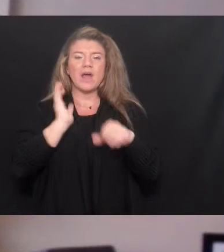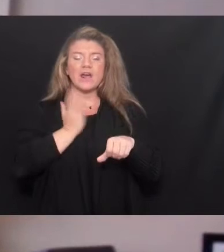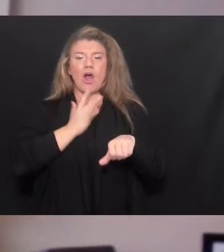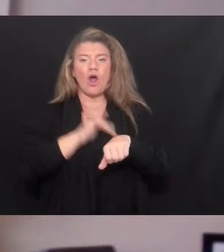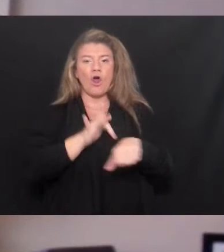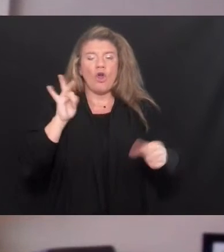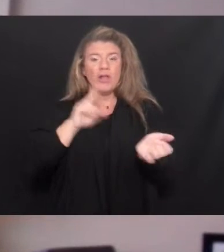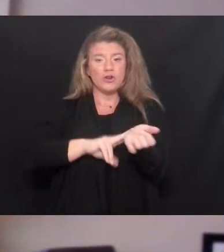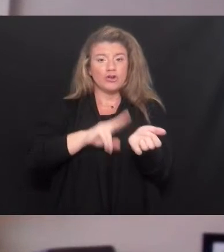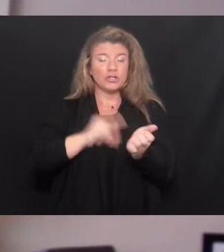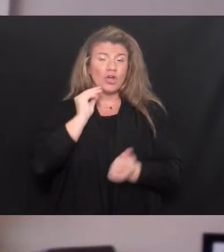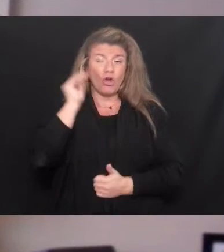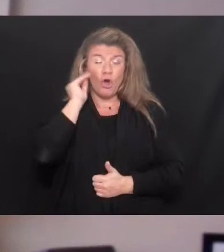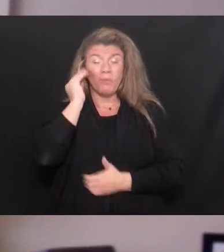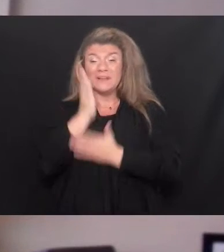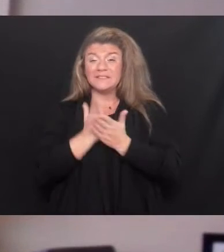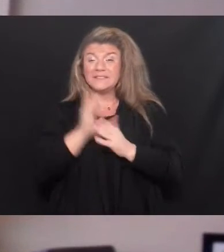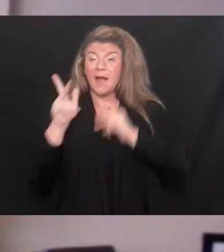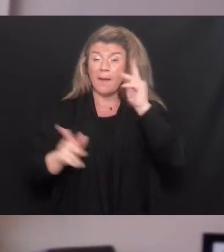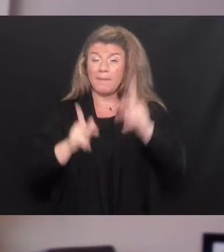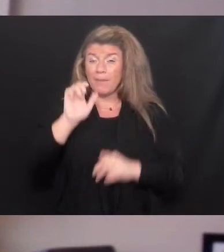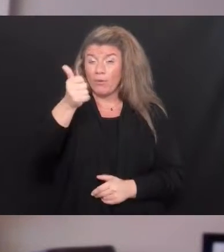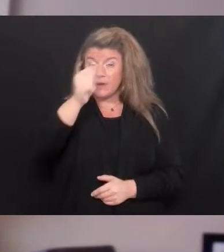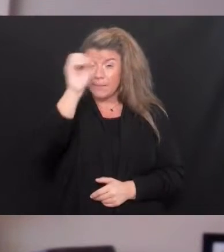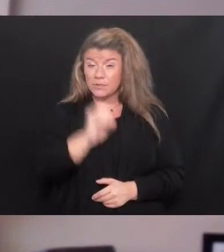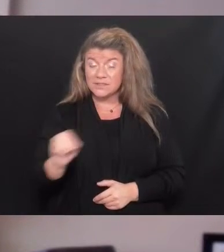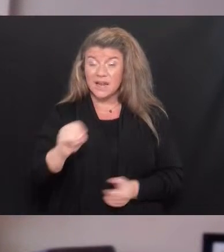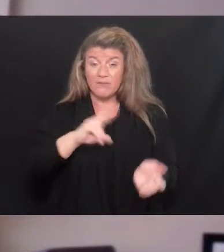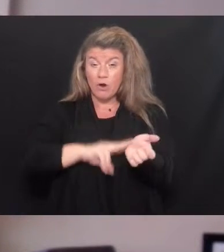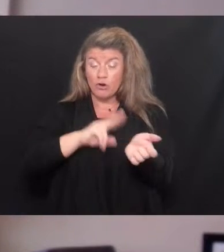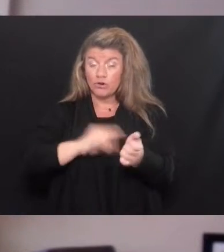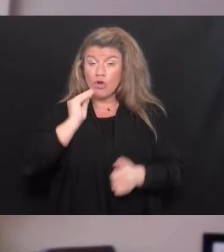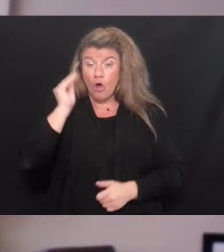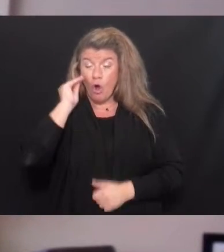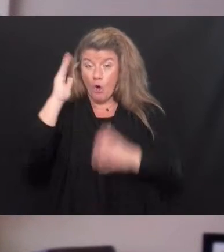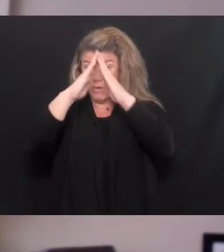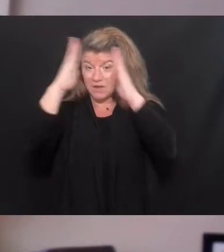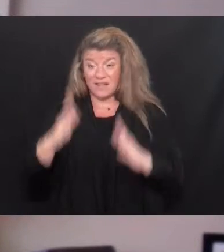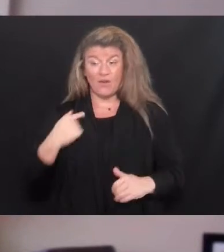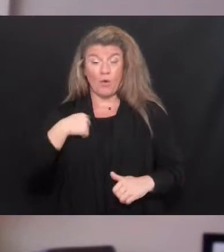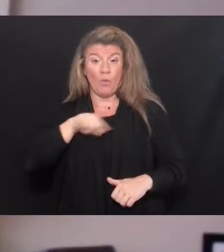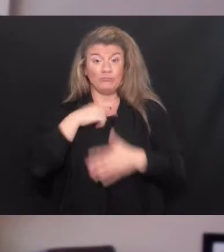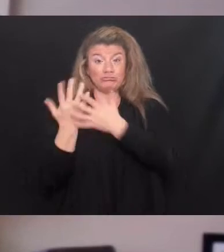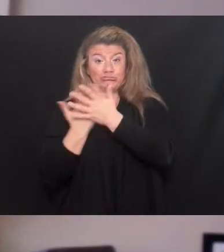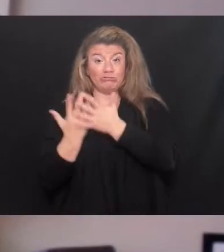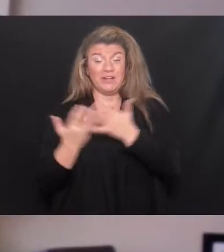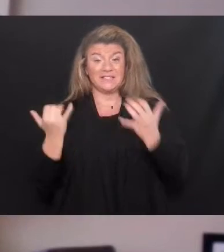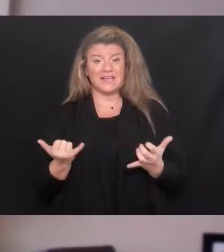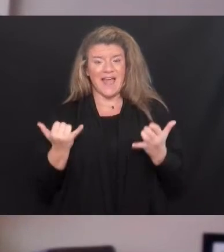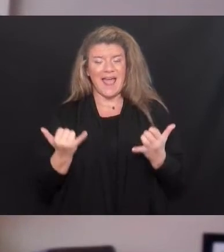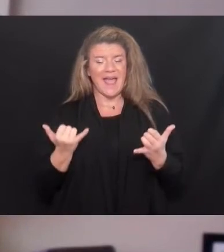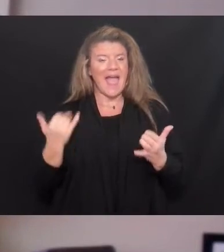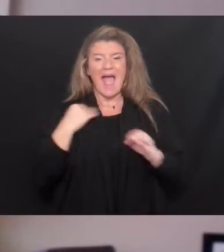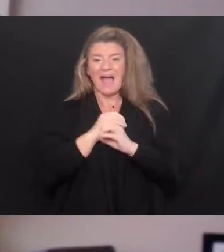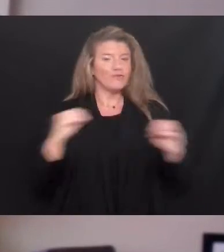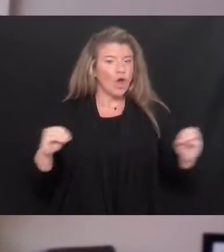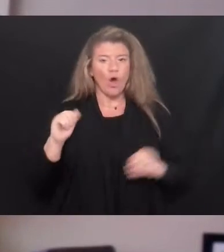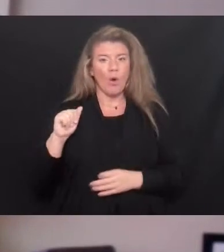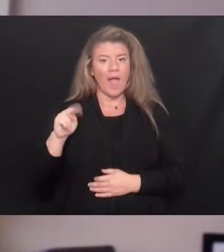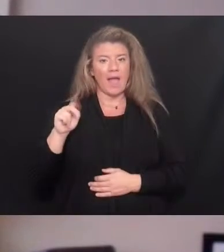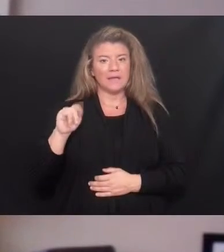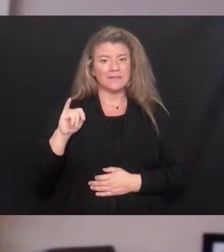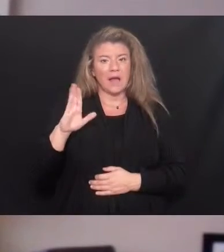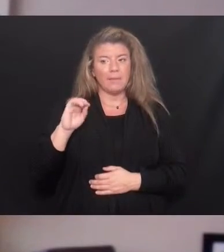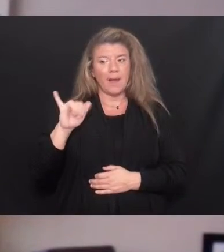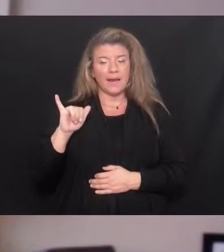studies that some people, about 10% of our nursing home residents that we've screened today, have no antibody. So we know that they